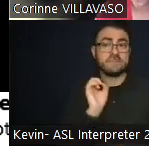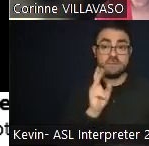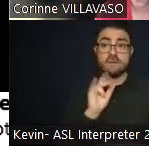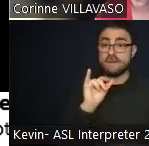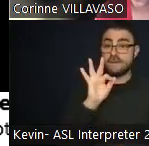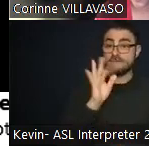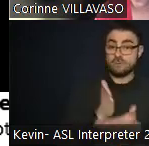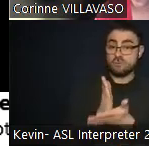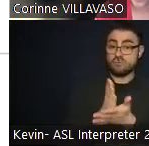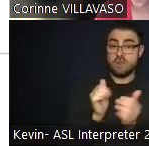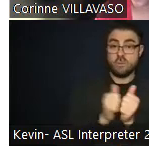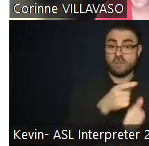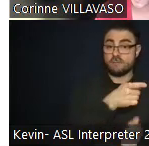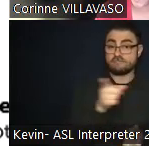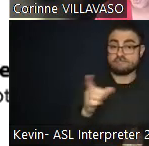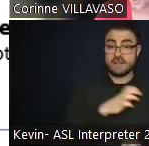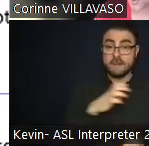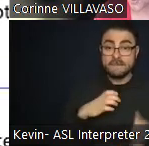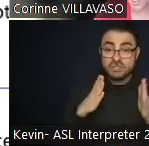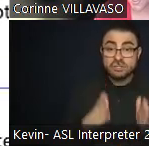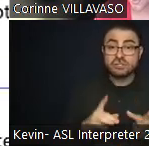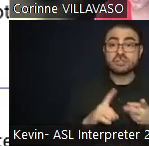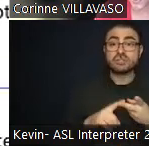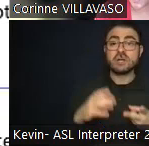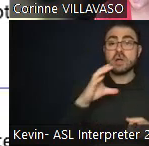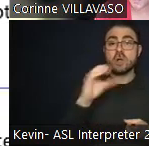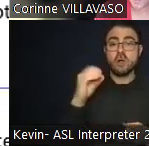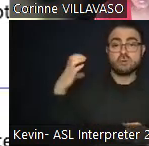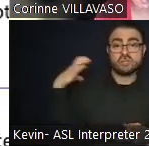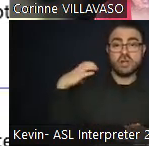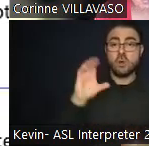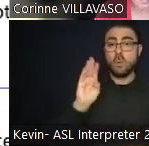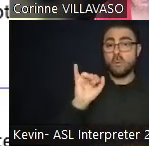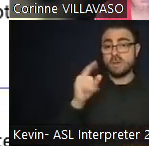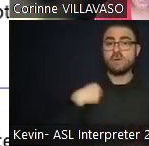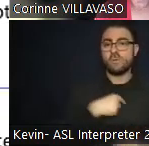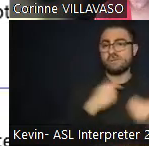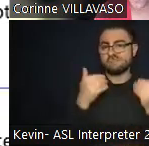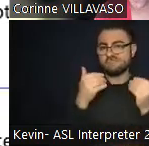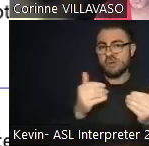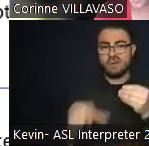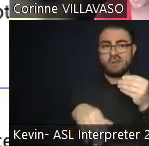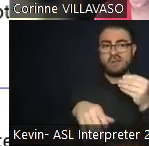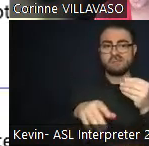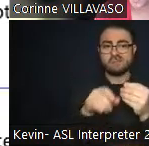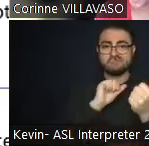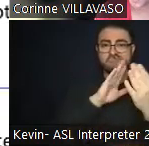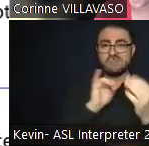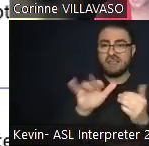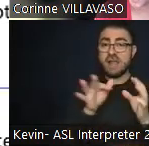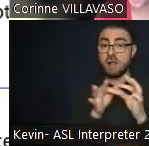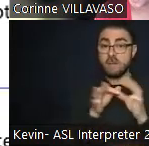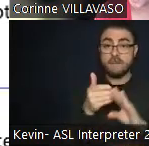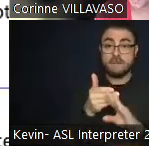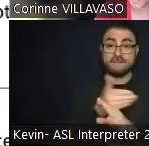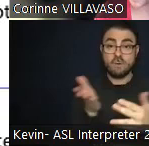with the commissioners and co-chair Obi that we address the comment before the break.